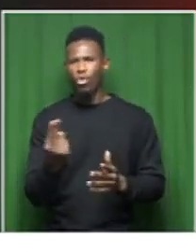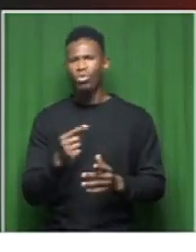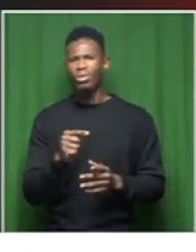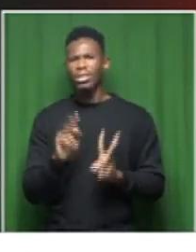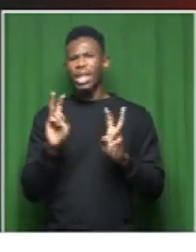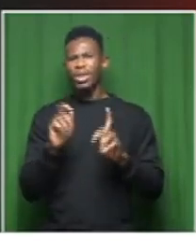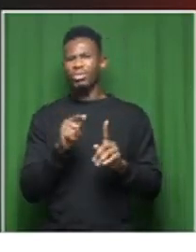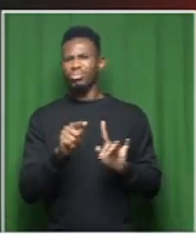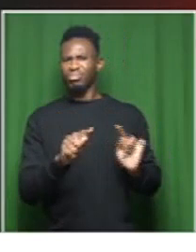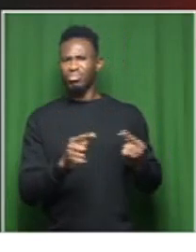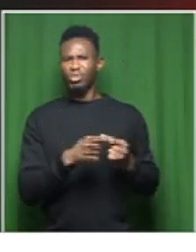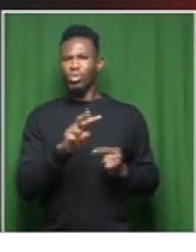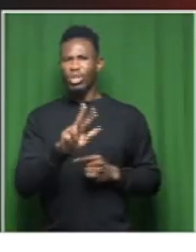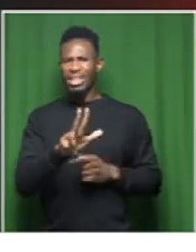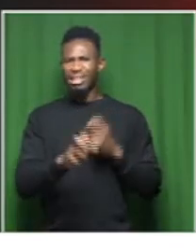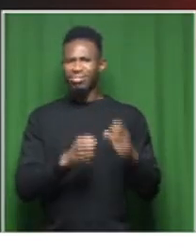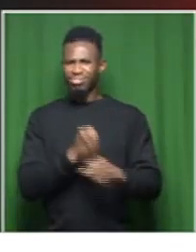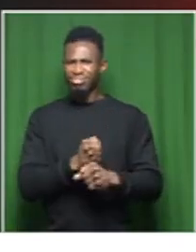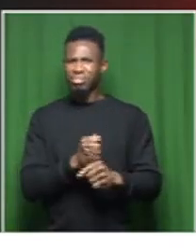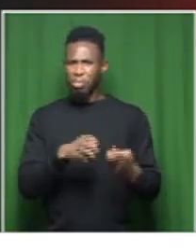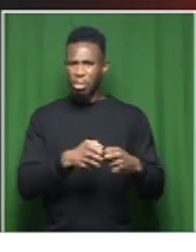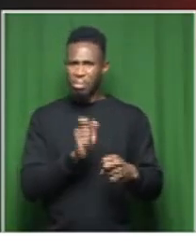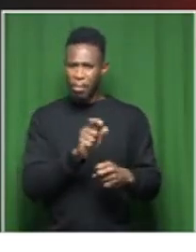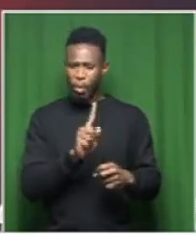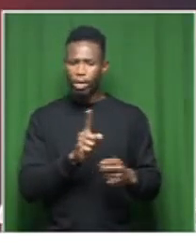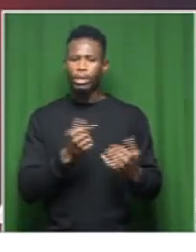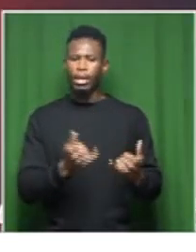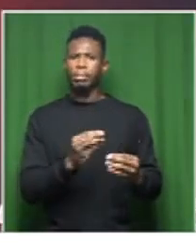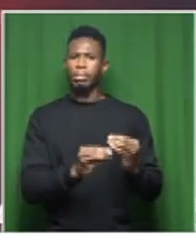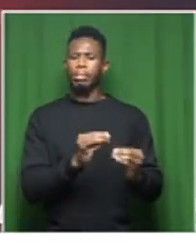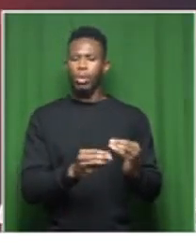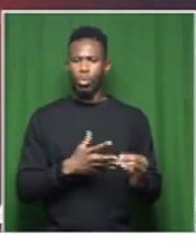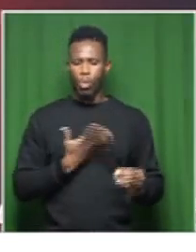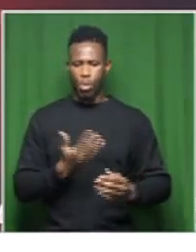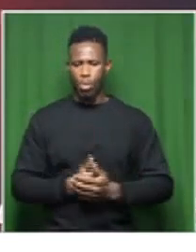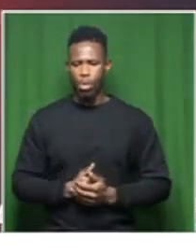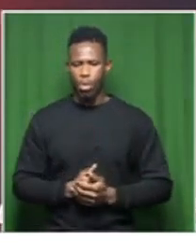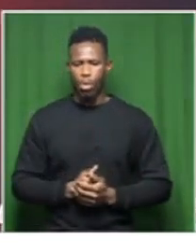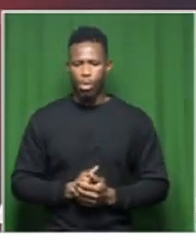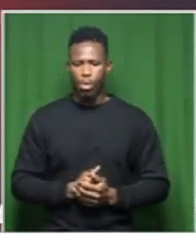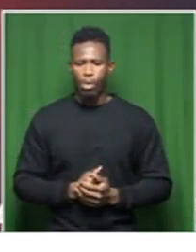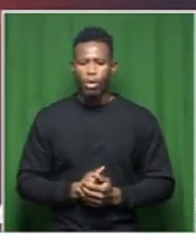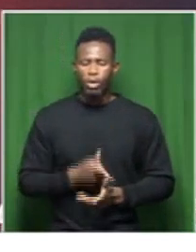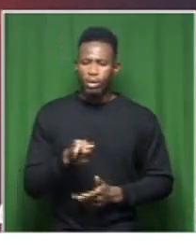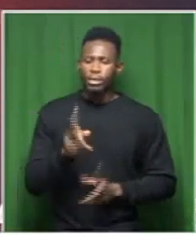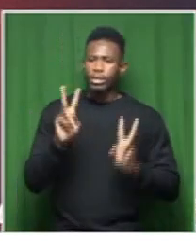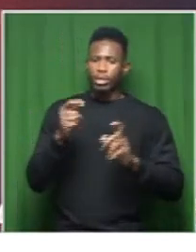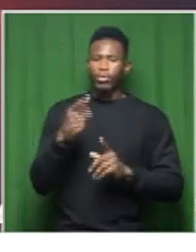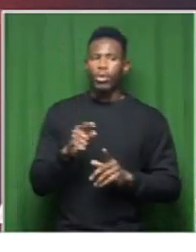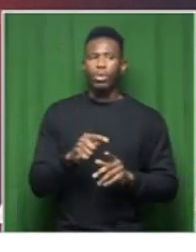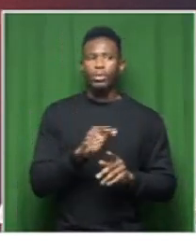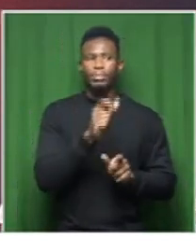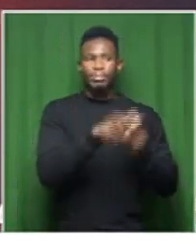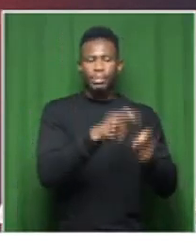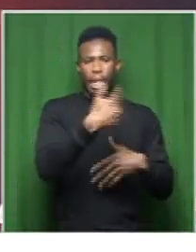problematic for the past 28 years. Mr. Motsoaledi, on the issue specifically on immigration, what